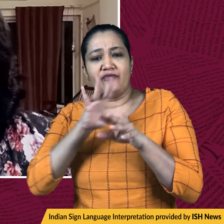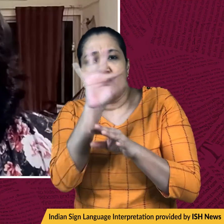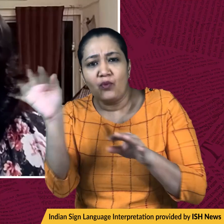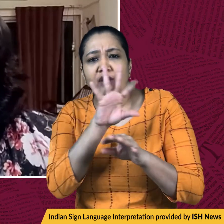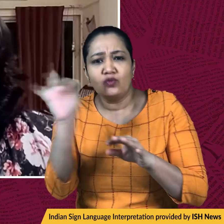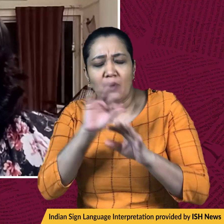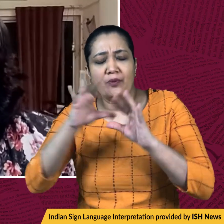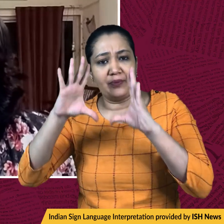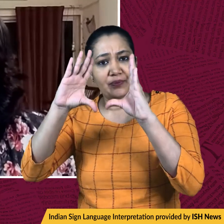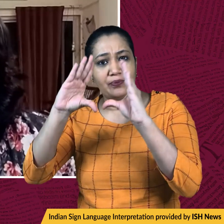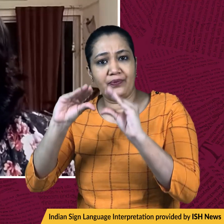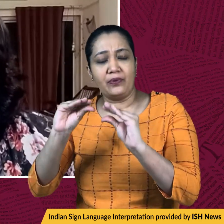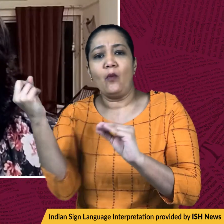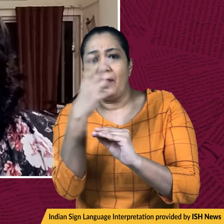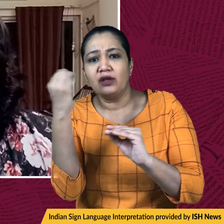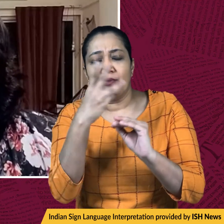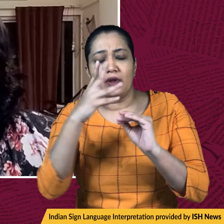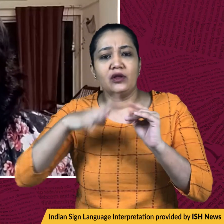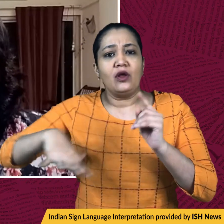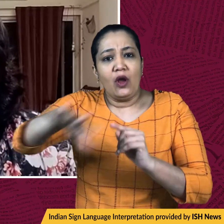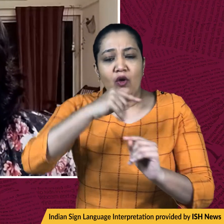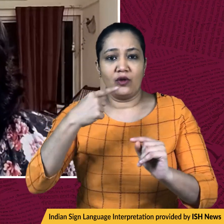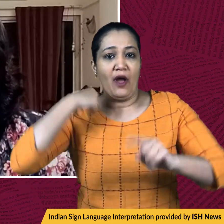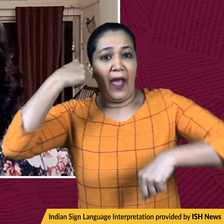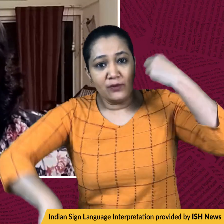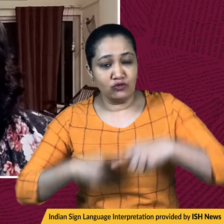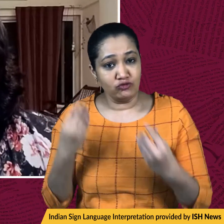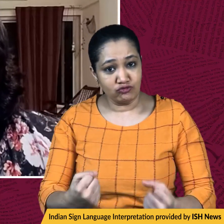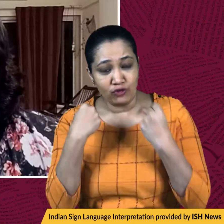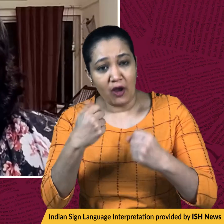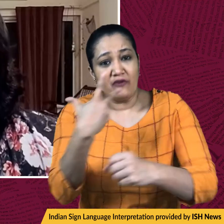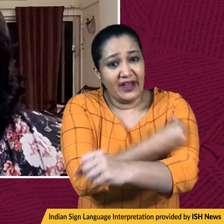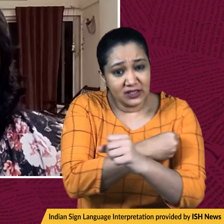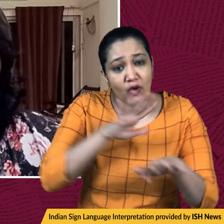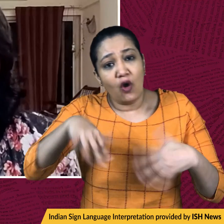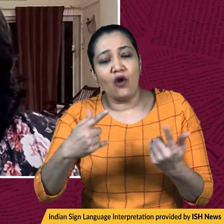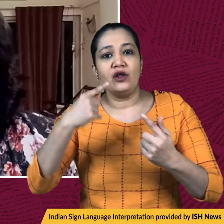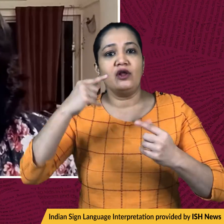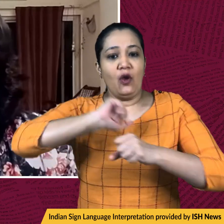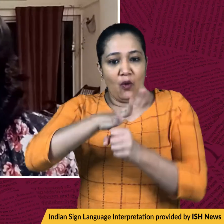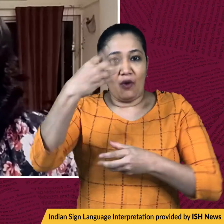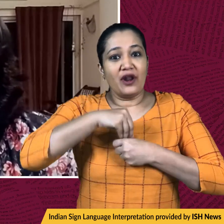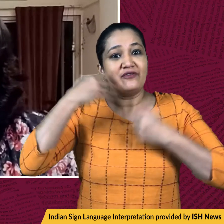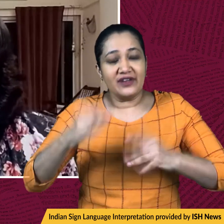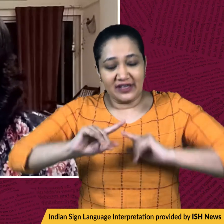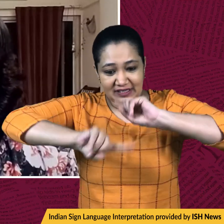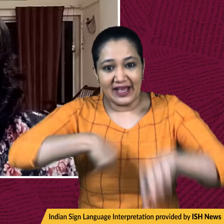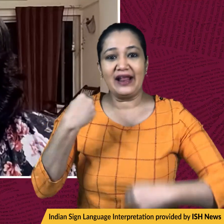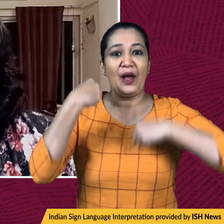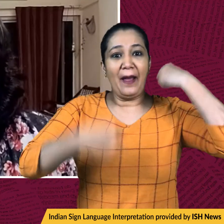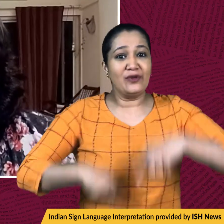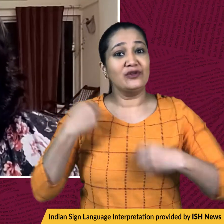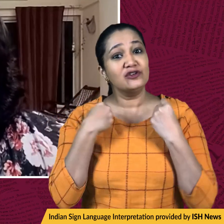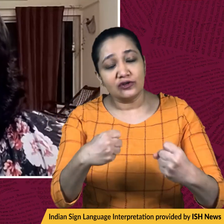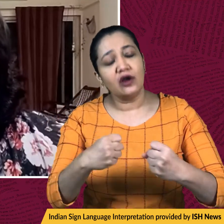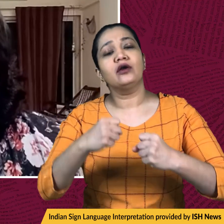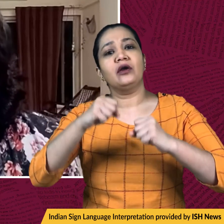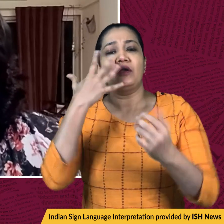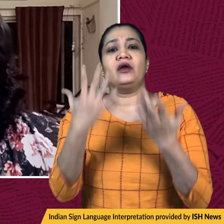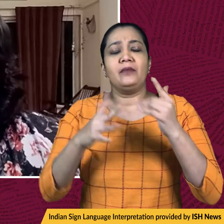some weeks and months a global immunity, either thanks to the vaccine or because people have immunity due to the infection and